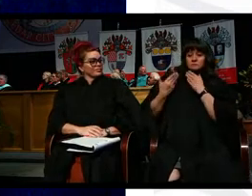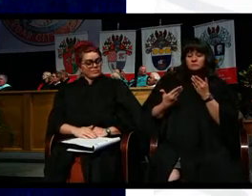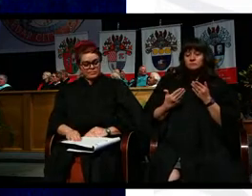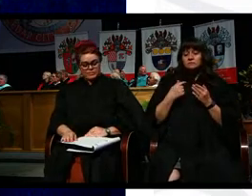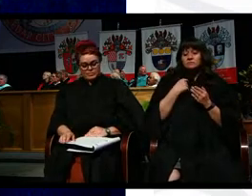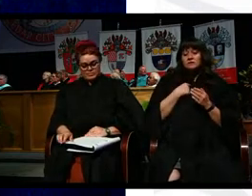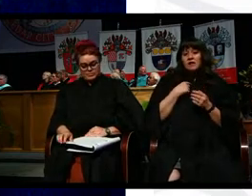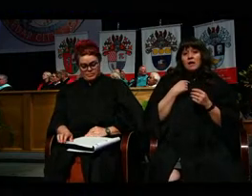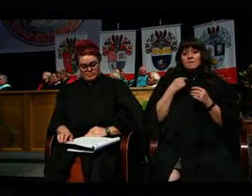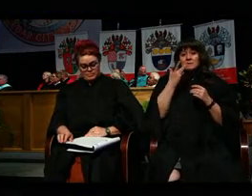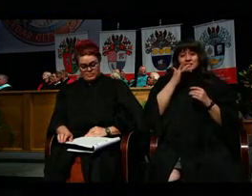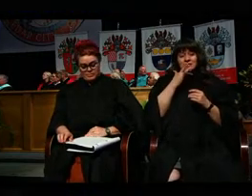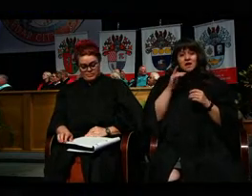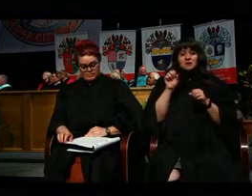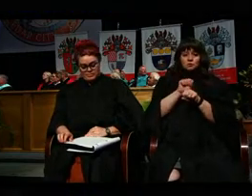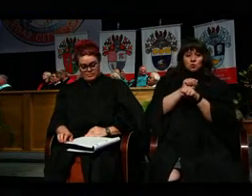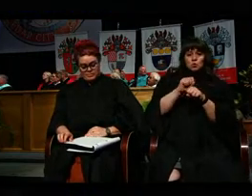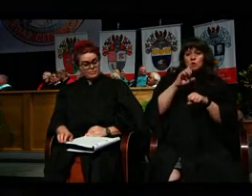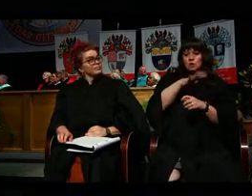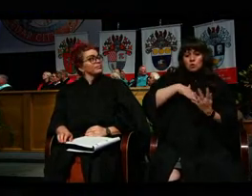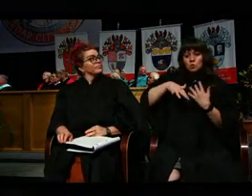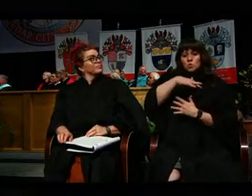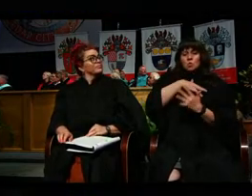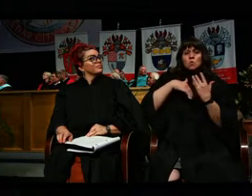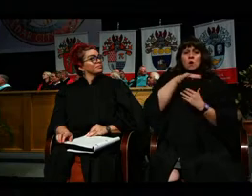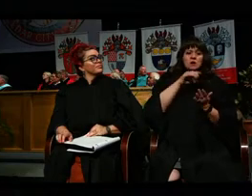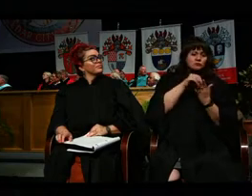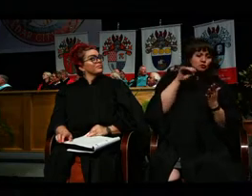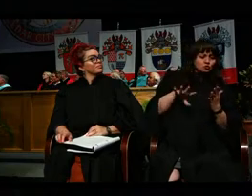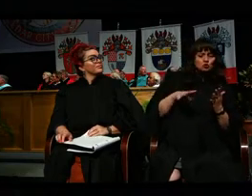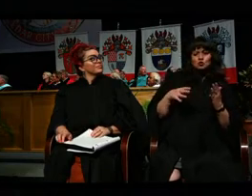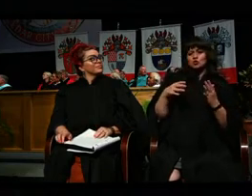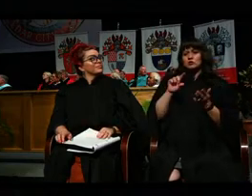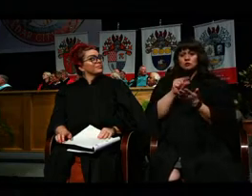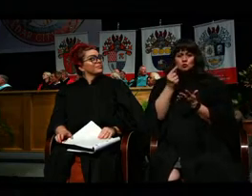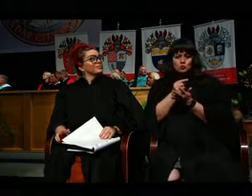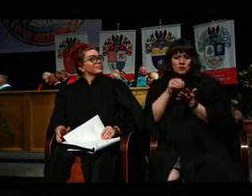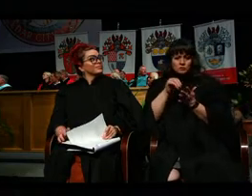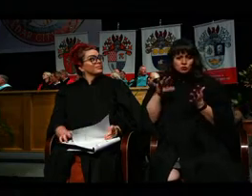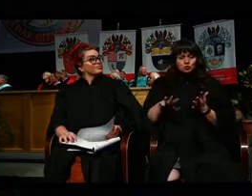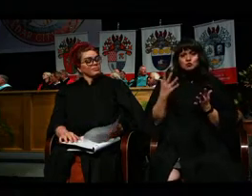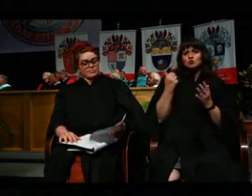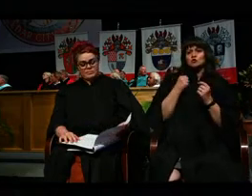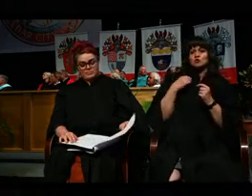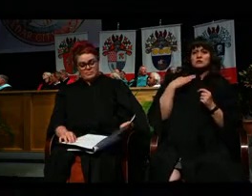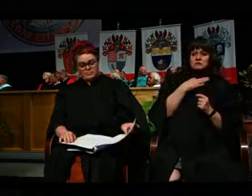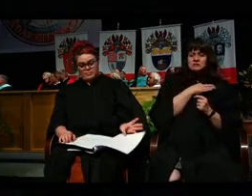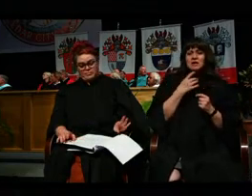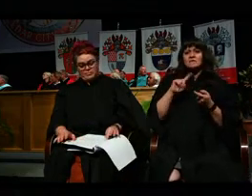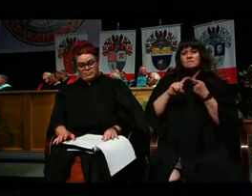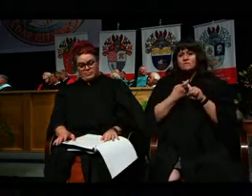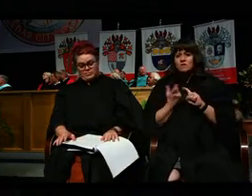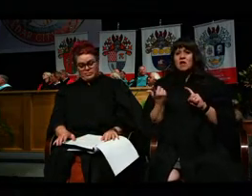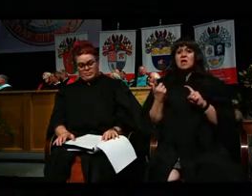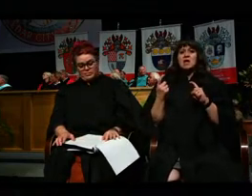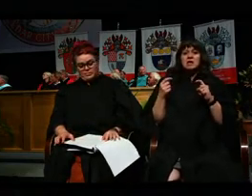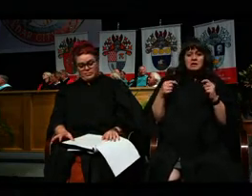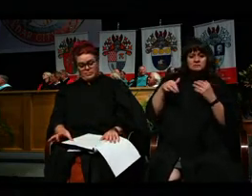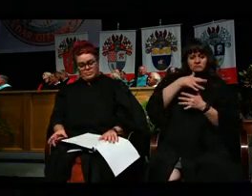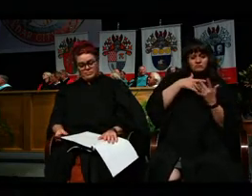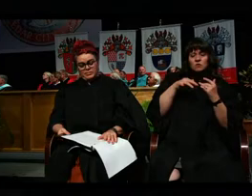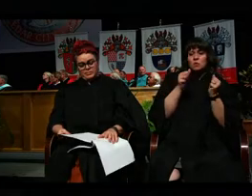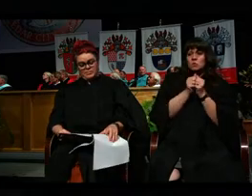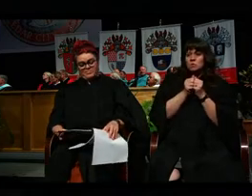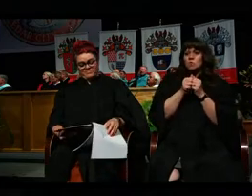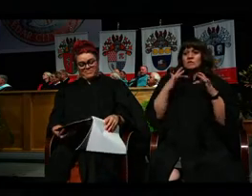work among cherished colleagues, students, alumni, and friends, even serving in the same position in student activities that my